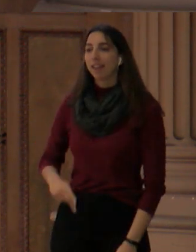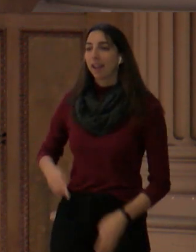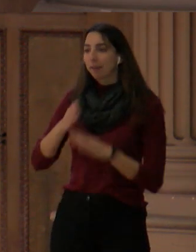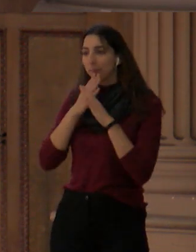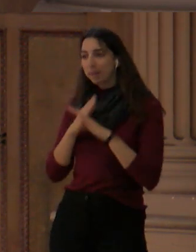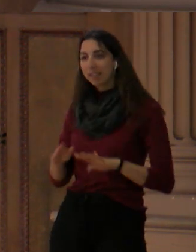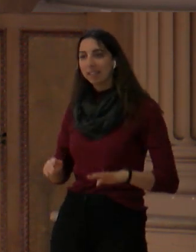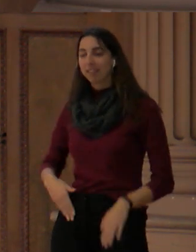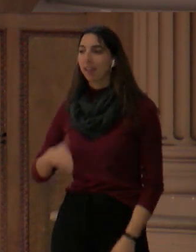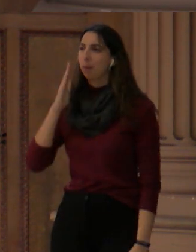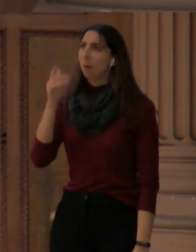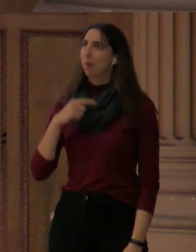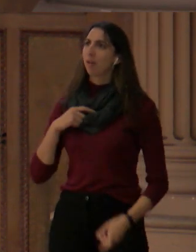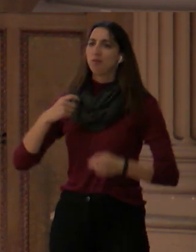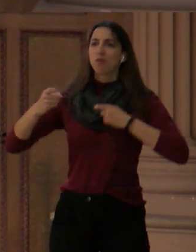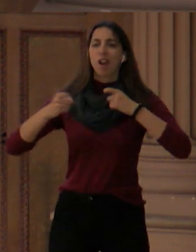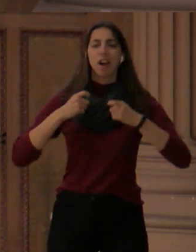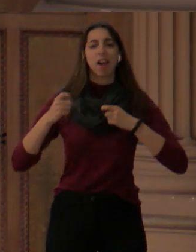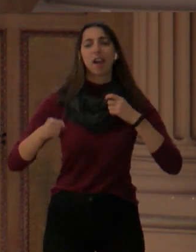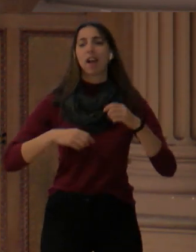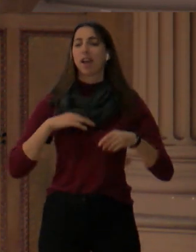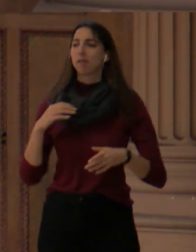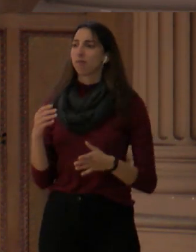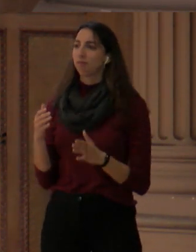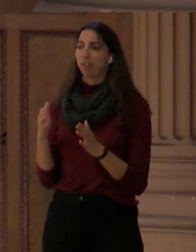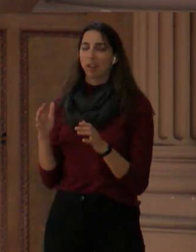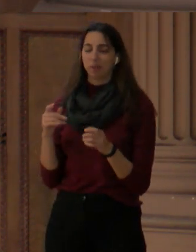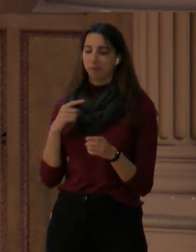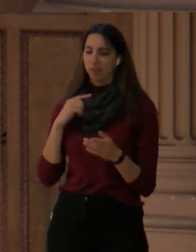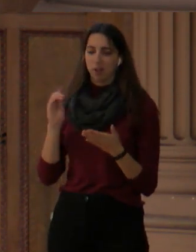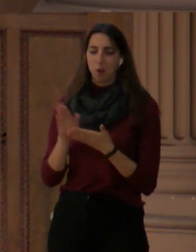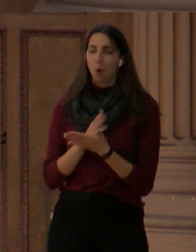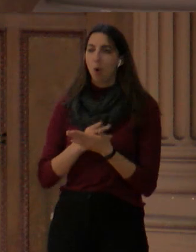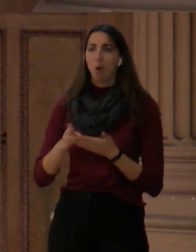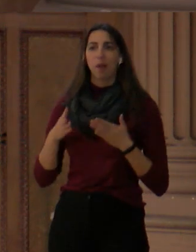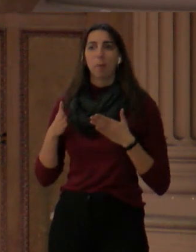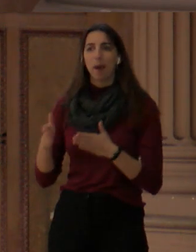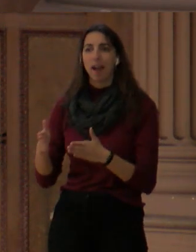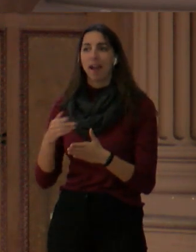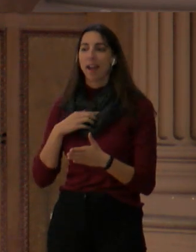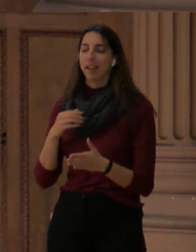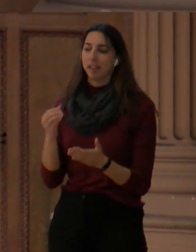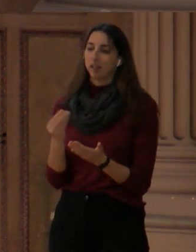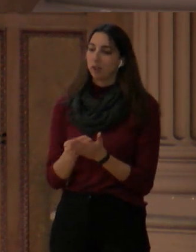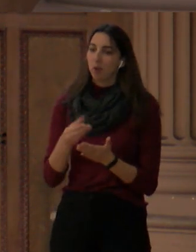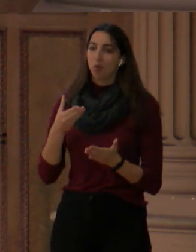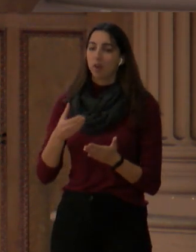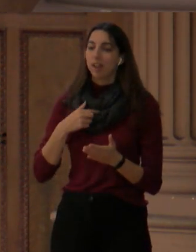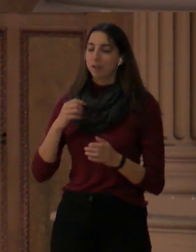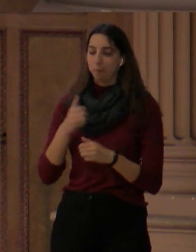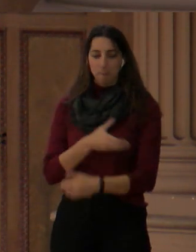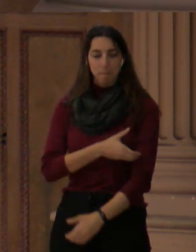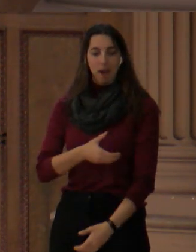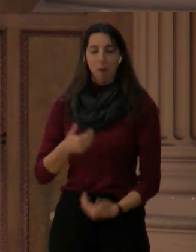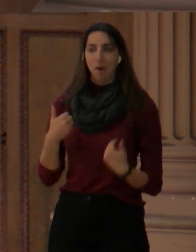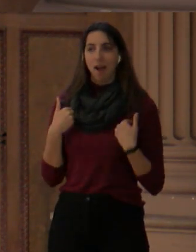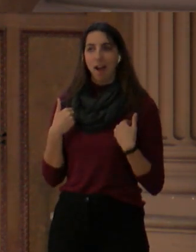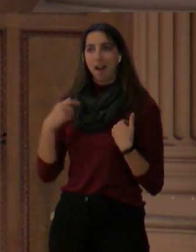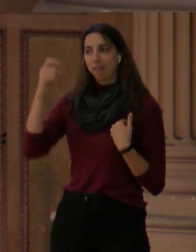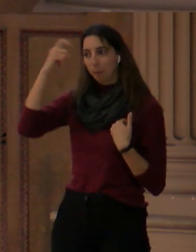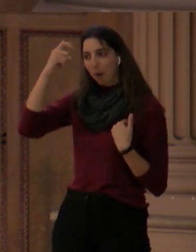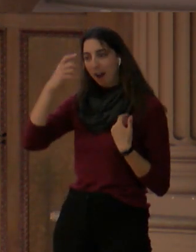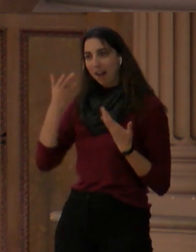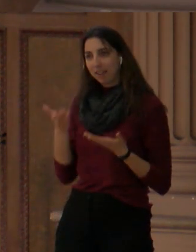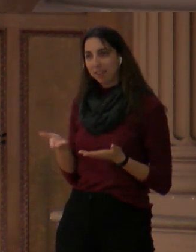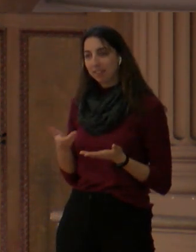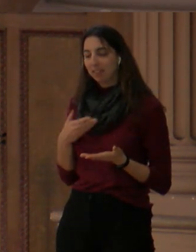who will reign and rule over us in the right way. And sure enough, he starts strong. He's rich. He's powerful. He's wise. He builds a temple where